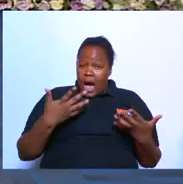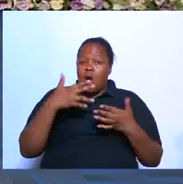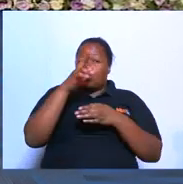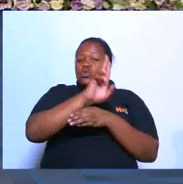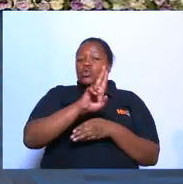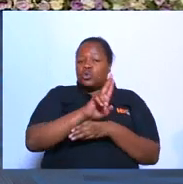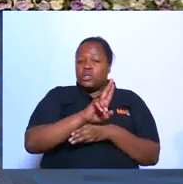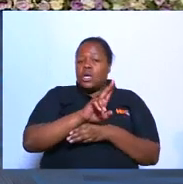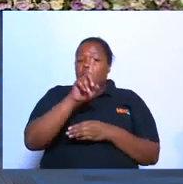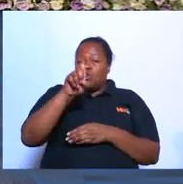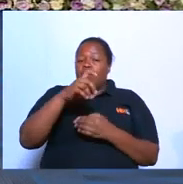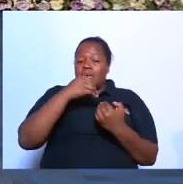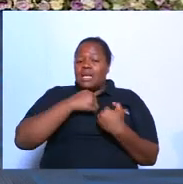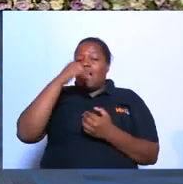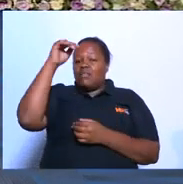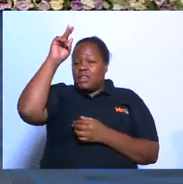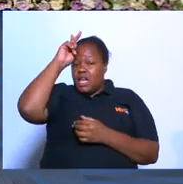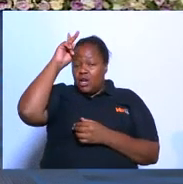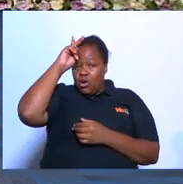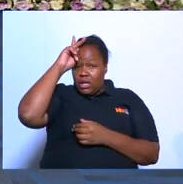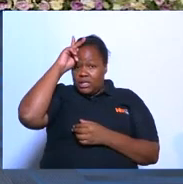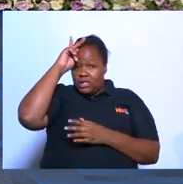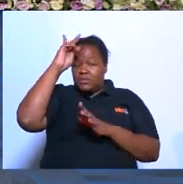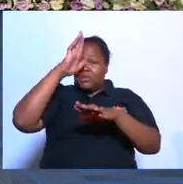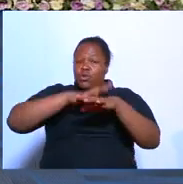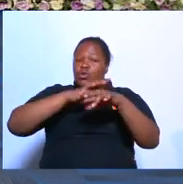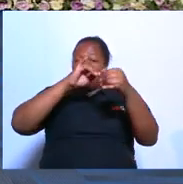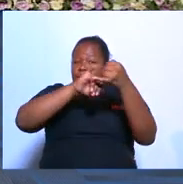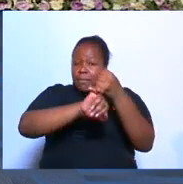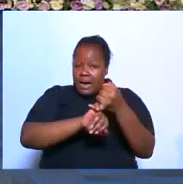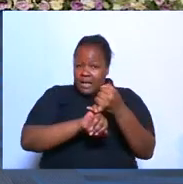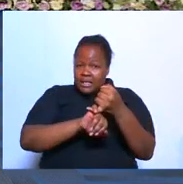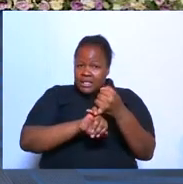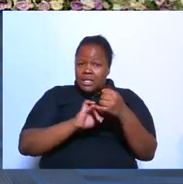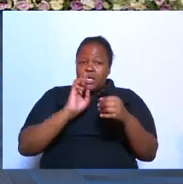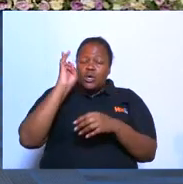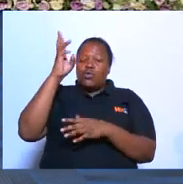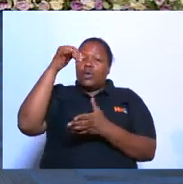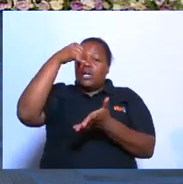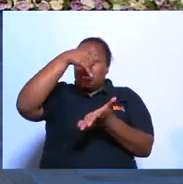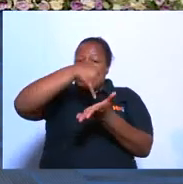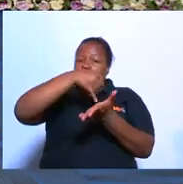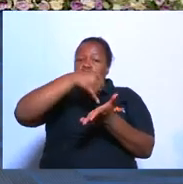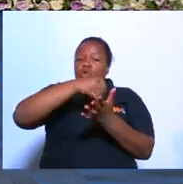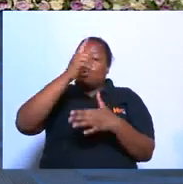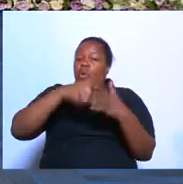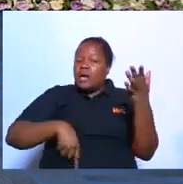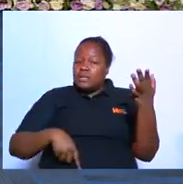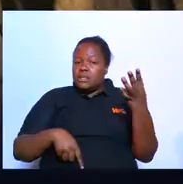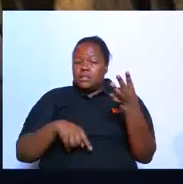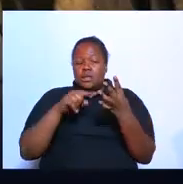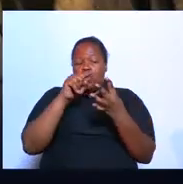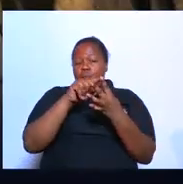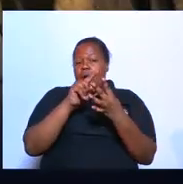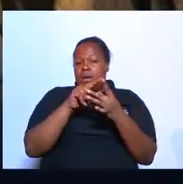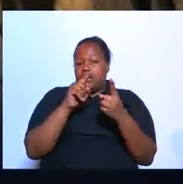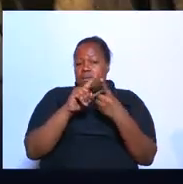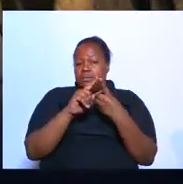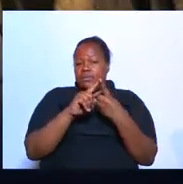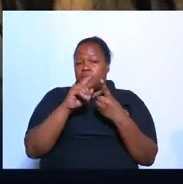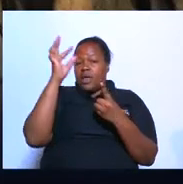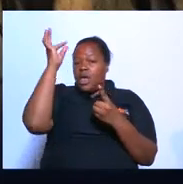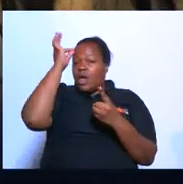you must have a knowledge good marriage will include the following things number one Faith